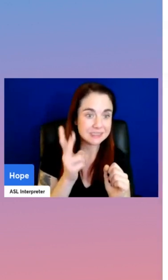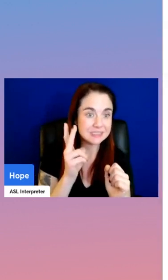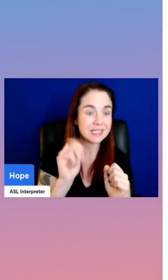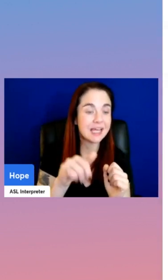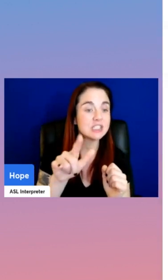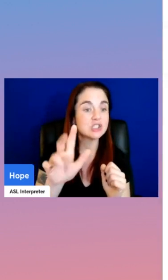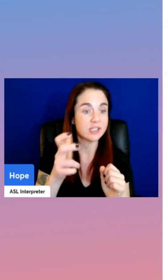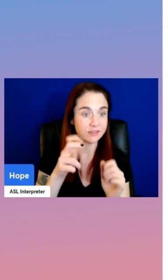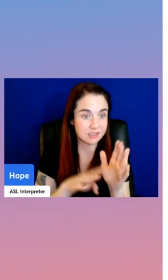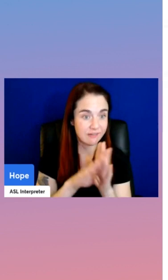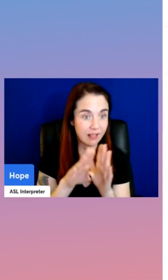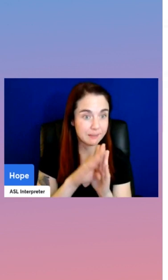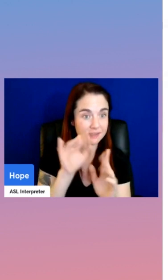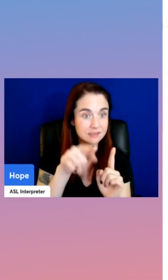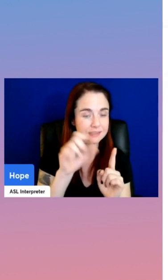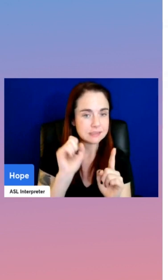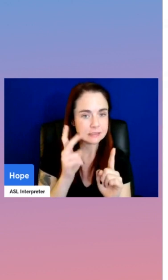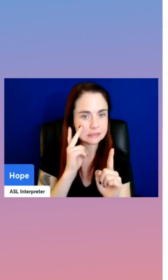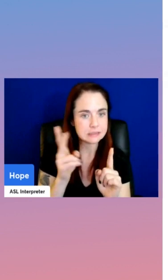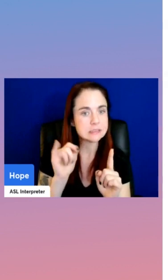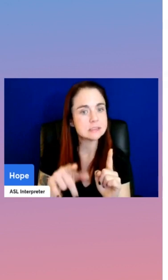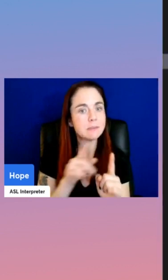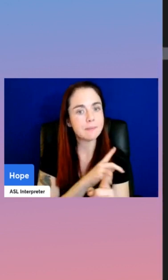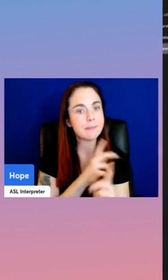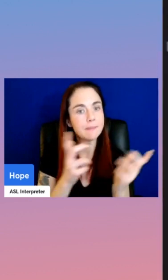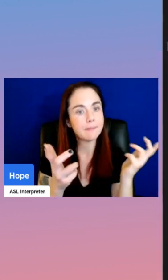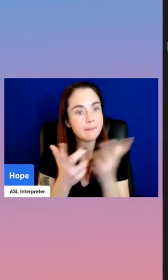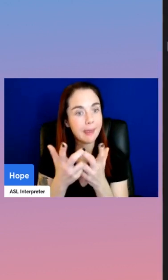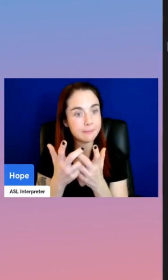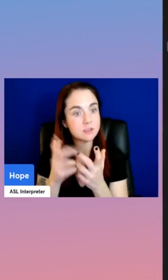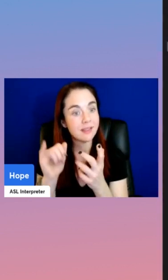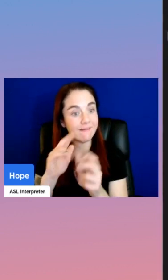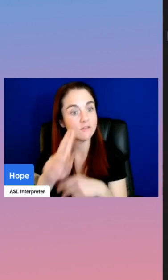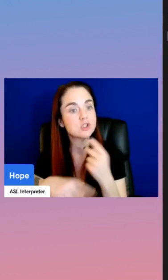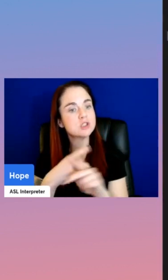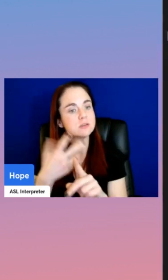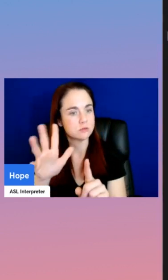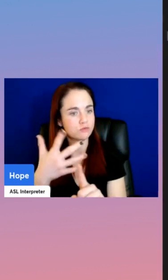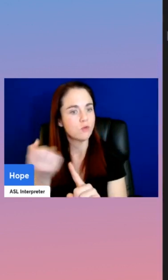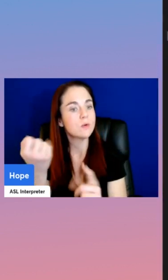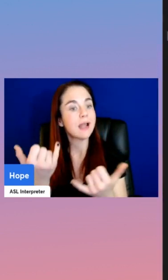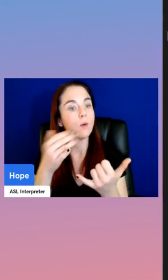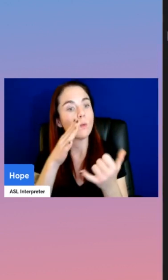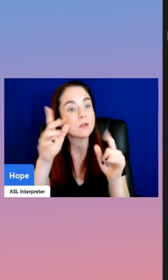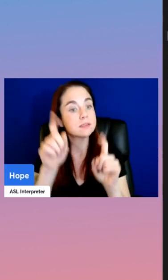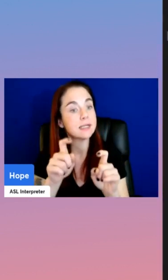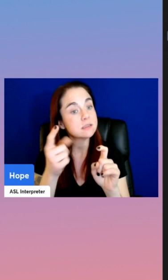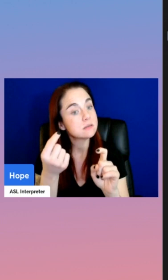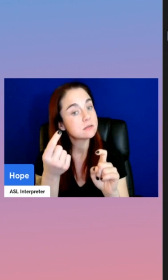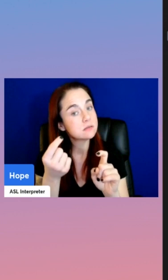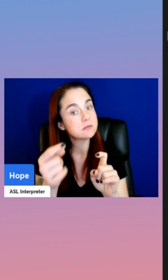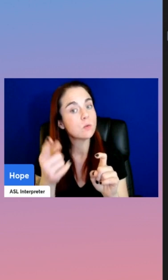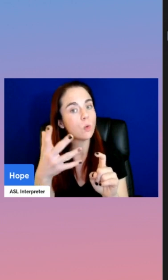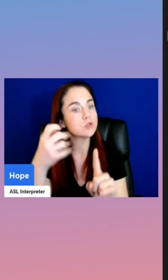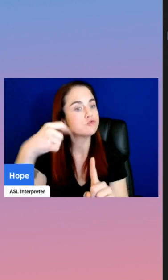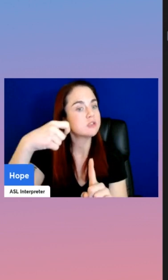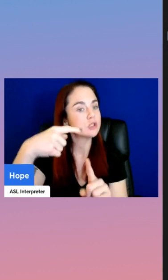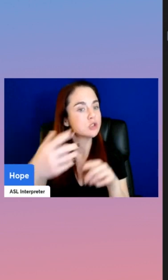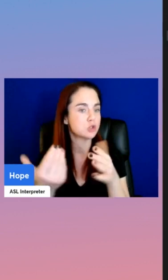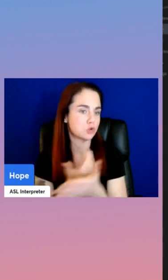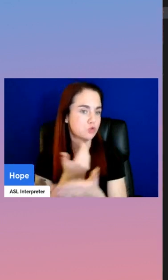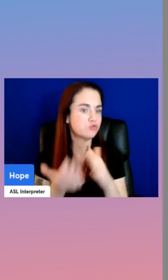is mapped to a version which has been revoked. So the test we're gonna do now is to trigger a new run,